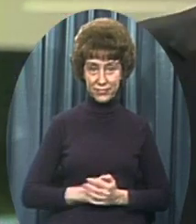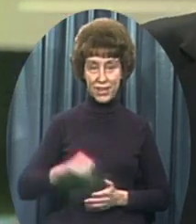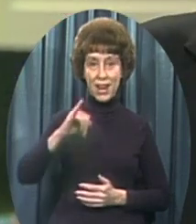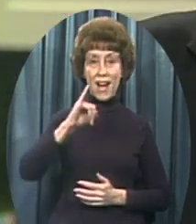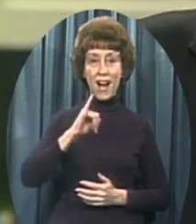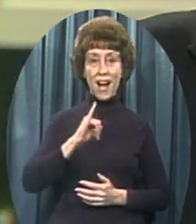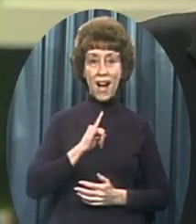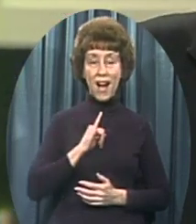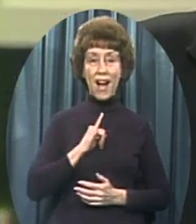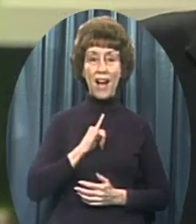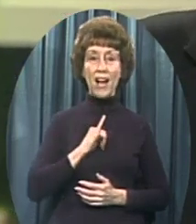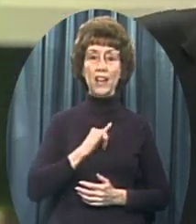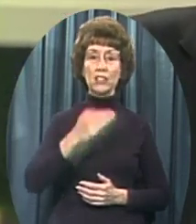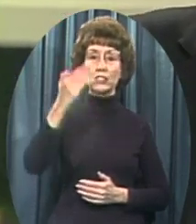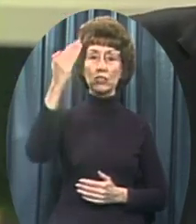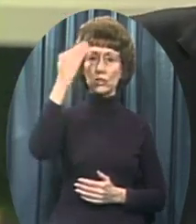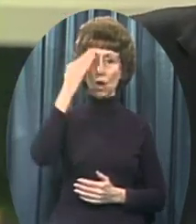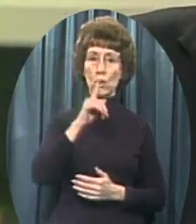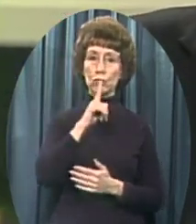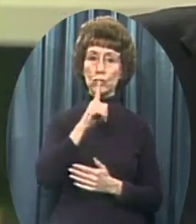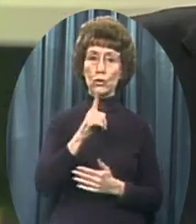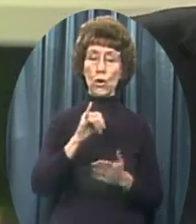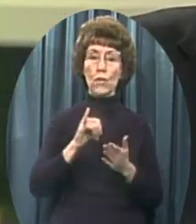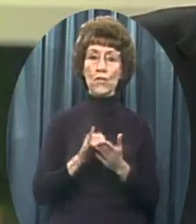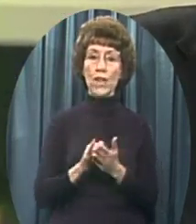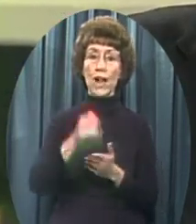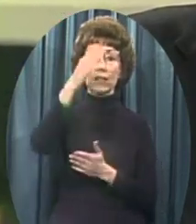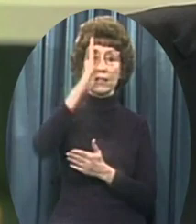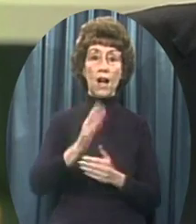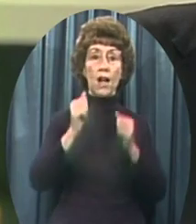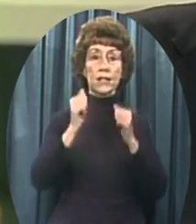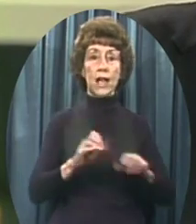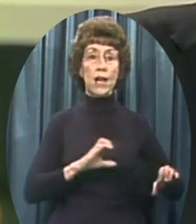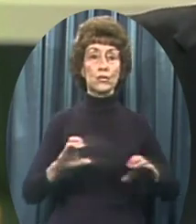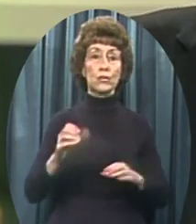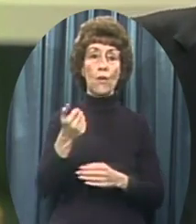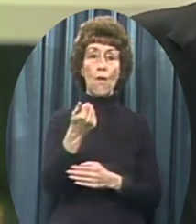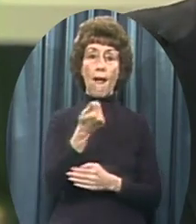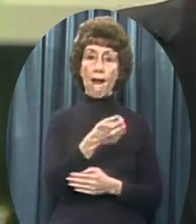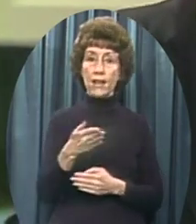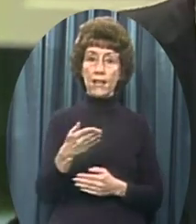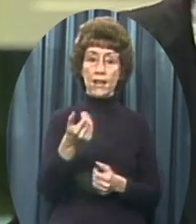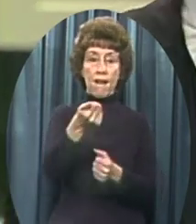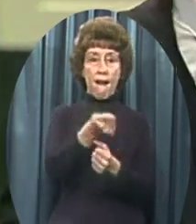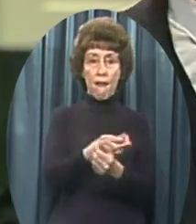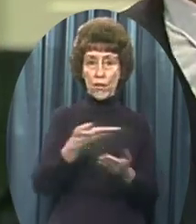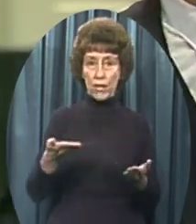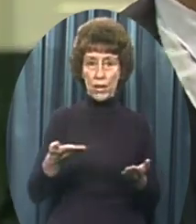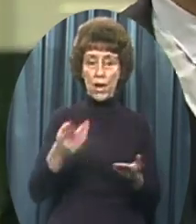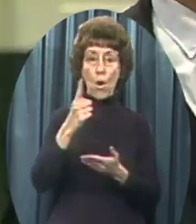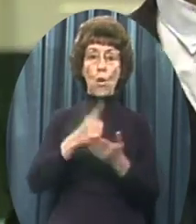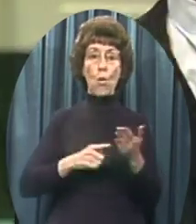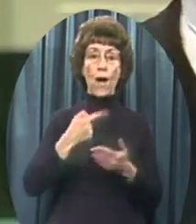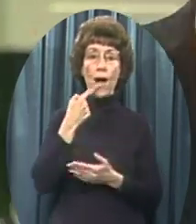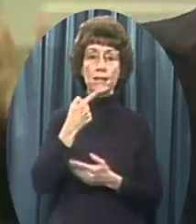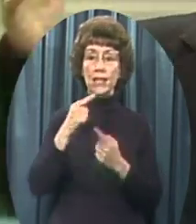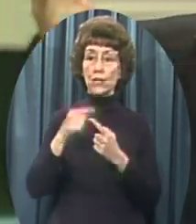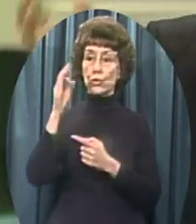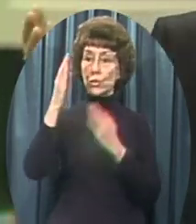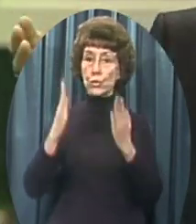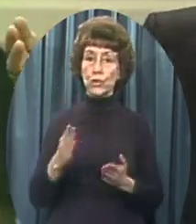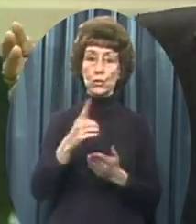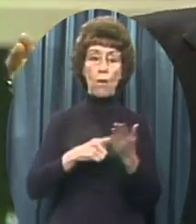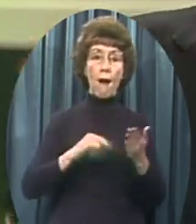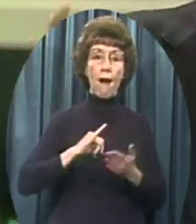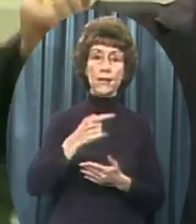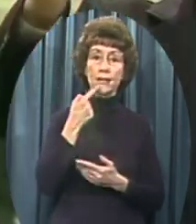I am firmly convinced that nothing is too hard for the Lord. What I'm saying to preachers, what I'm saying to the press, is the same I'm